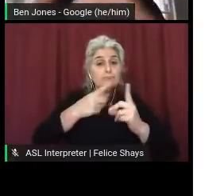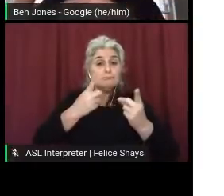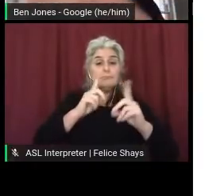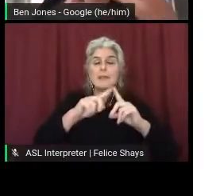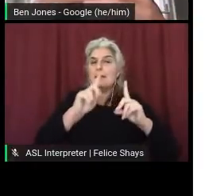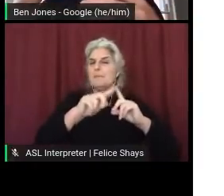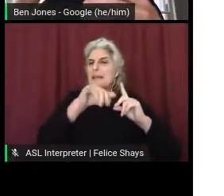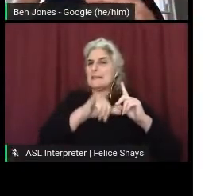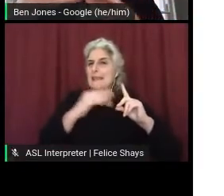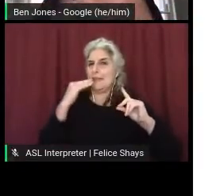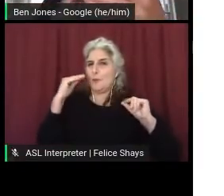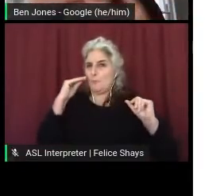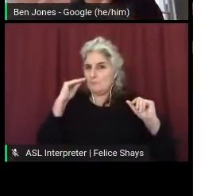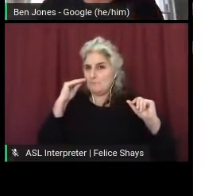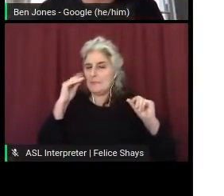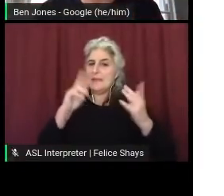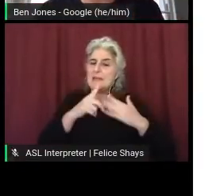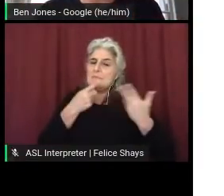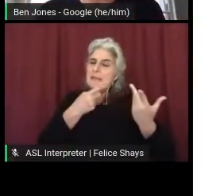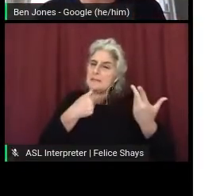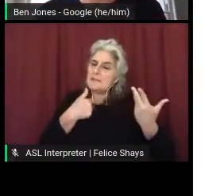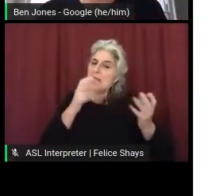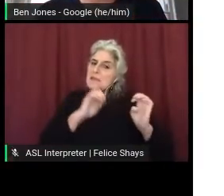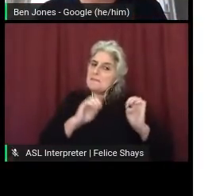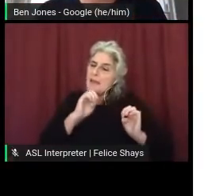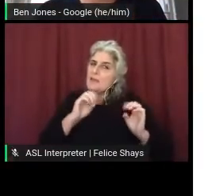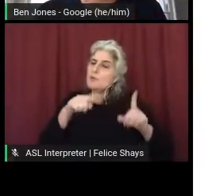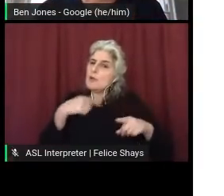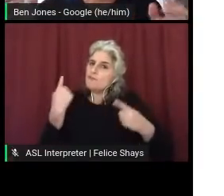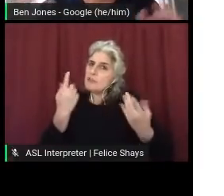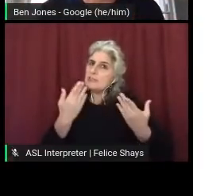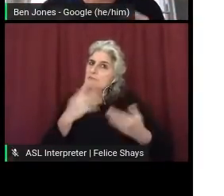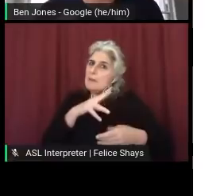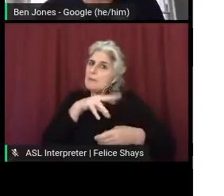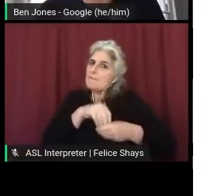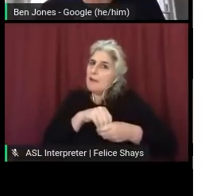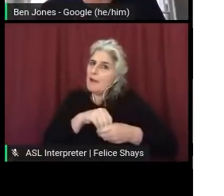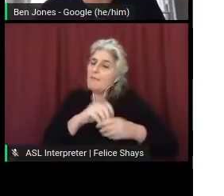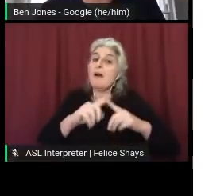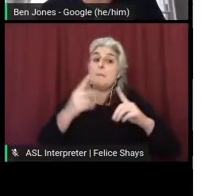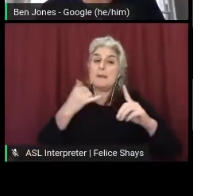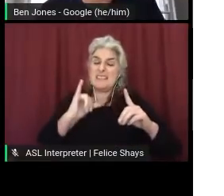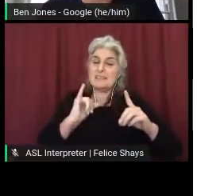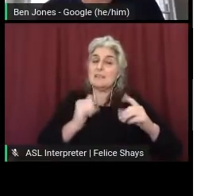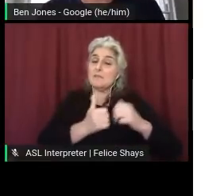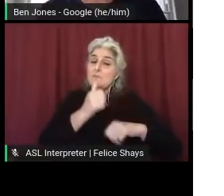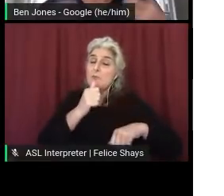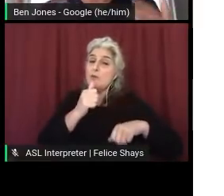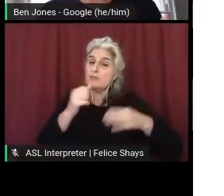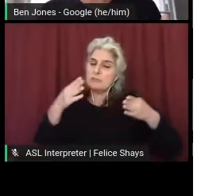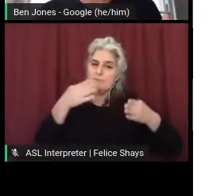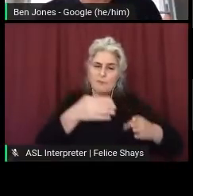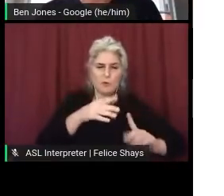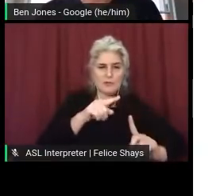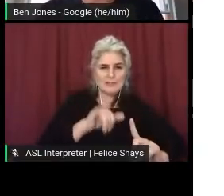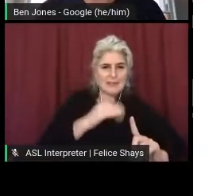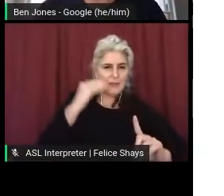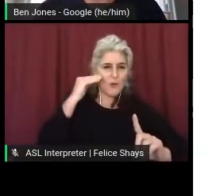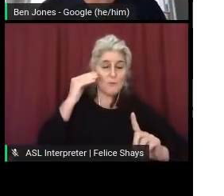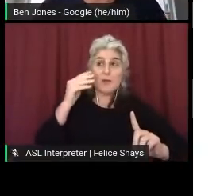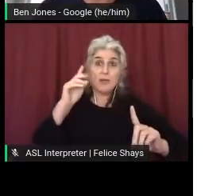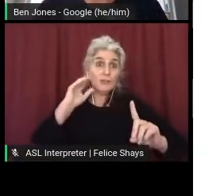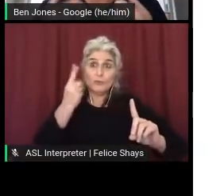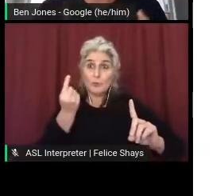they're evaluating risks of activities they may engage in, but they're still largely focused on home. You want to excite them. You